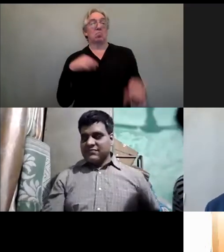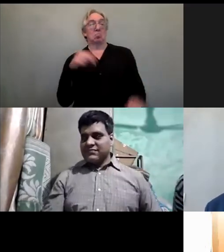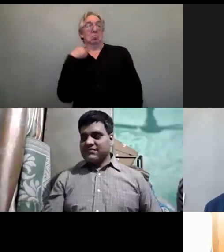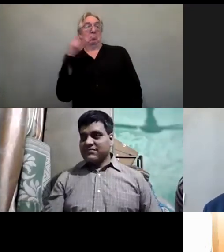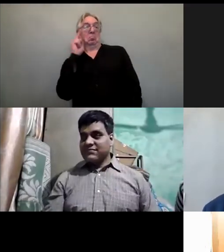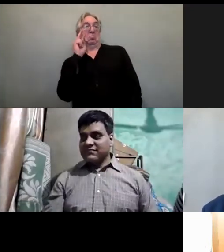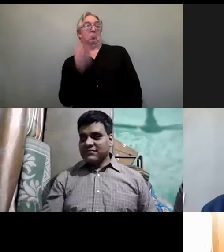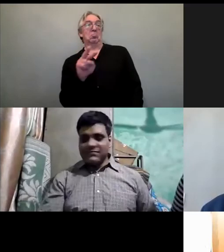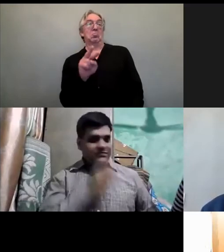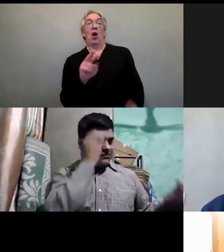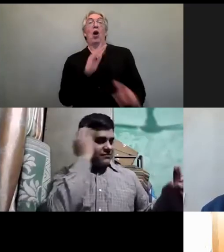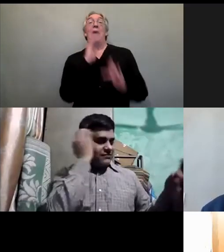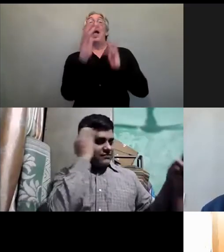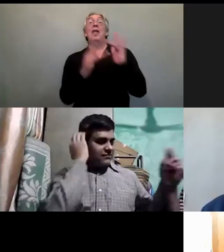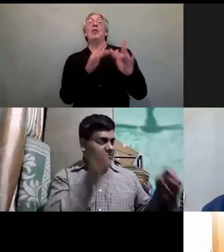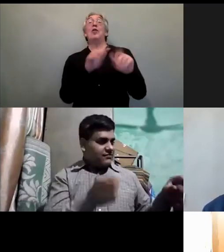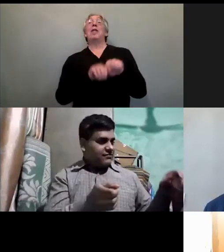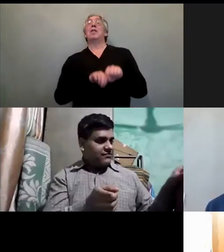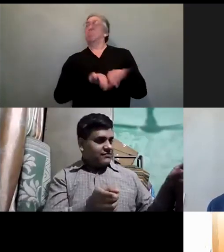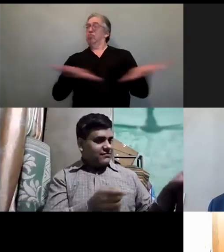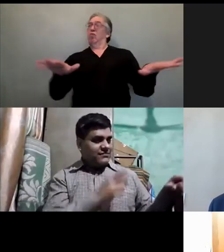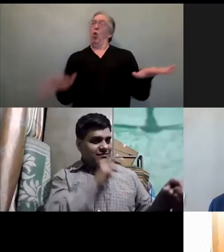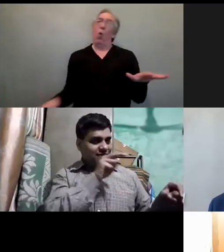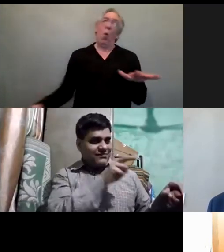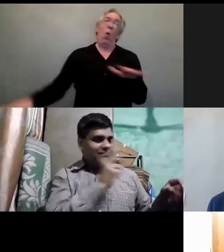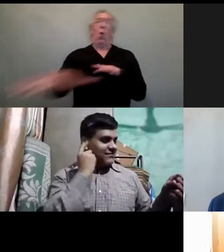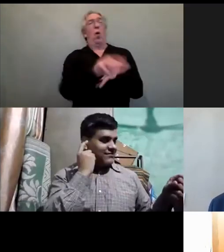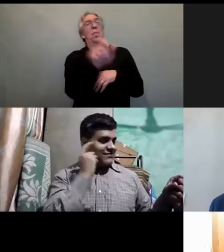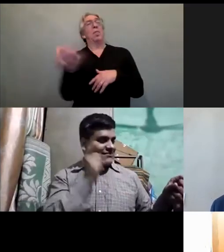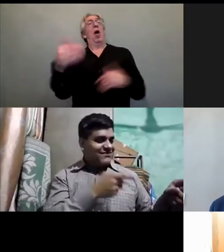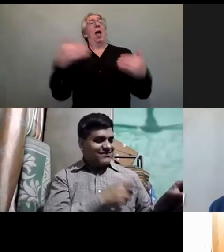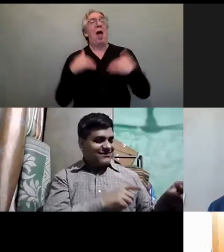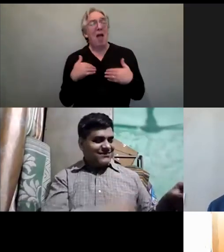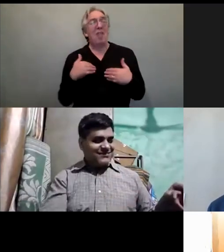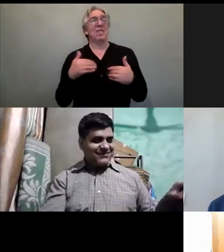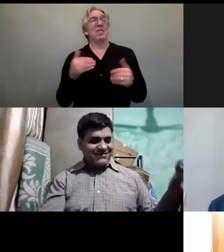have such policies, only